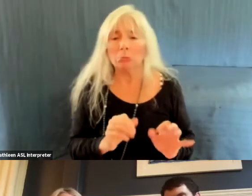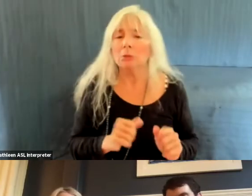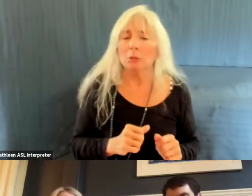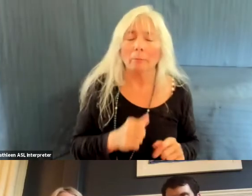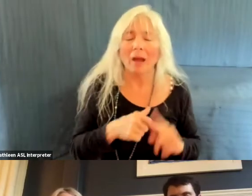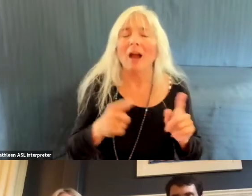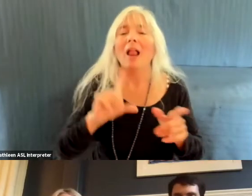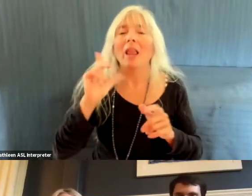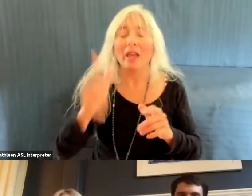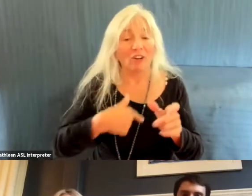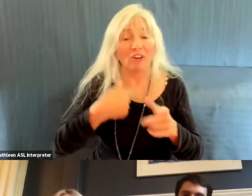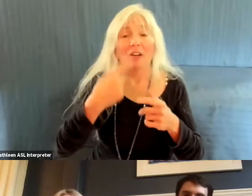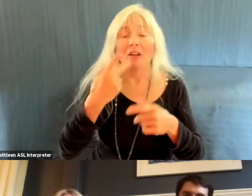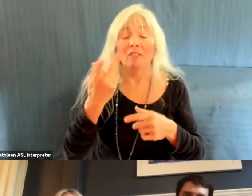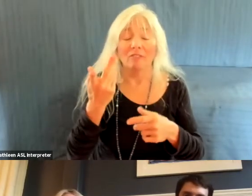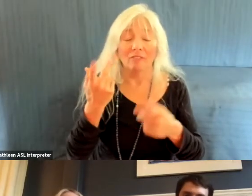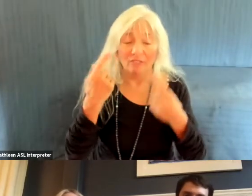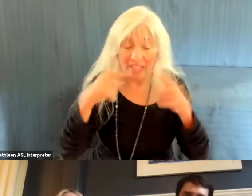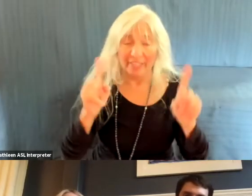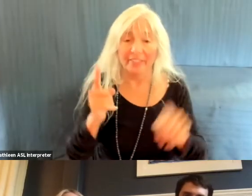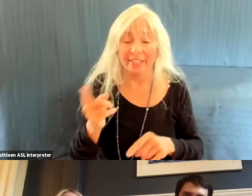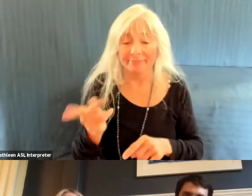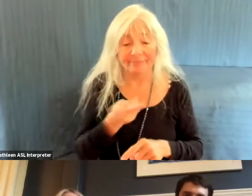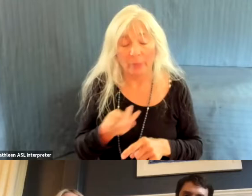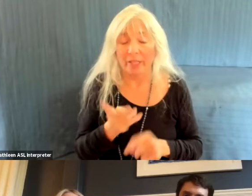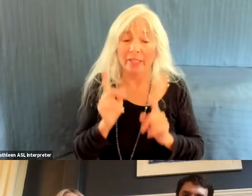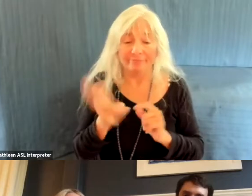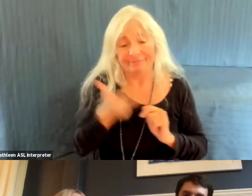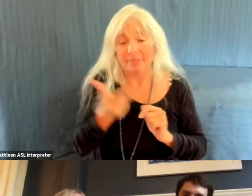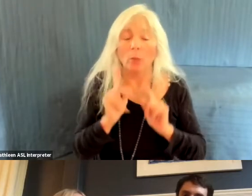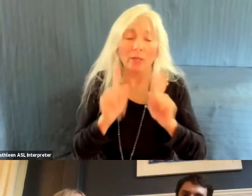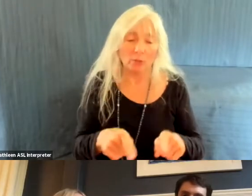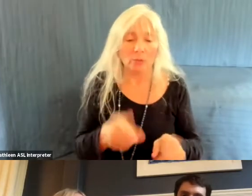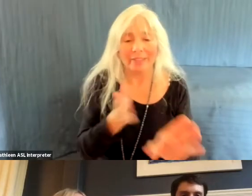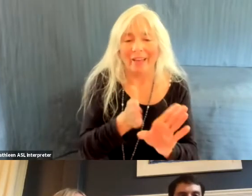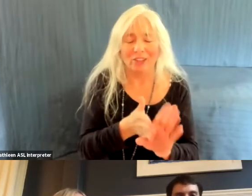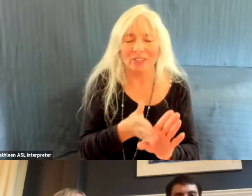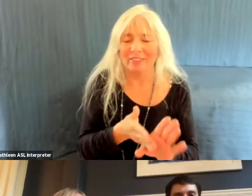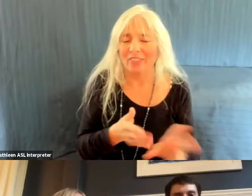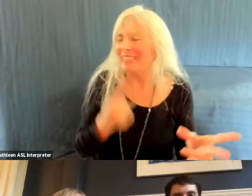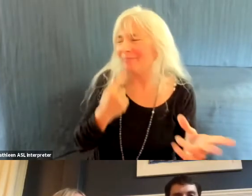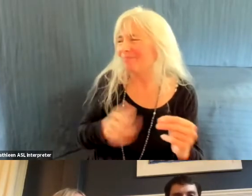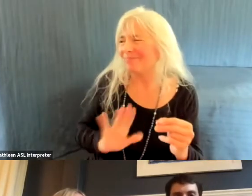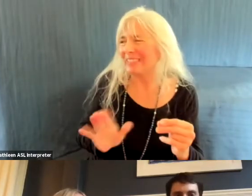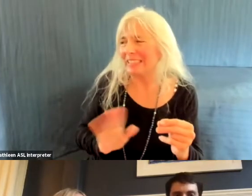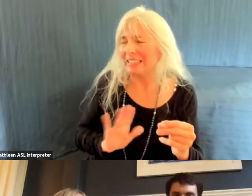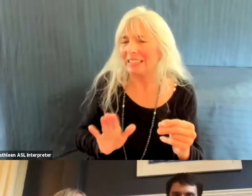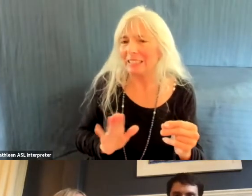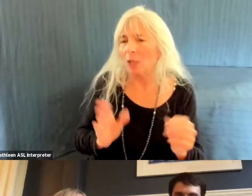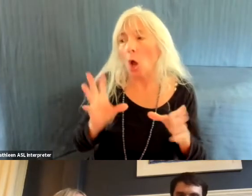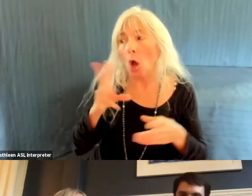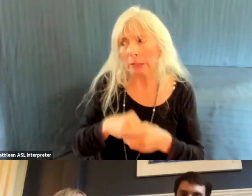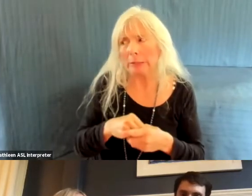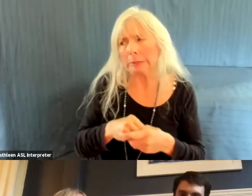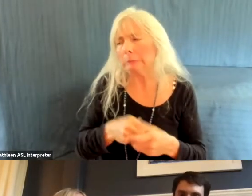wasn't until we finally saw a psychologist that they kind of were like, no, this is, autism is the